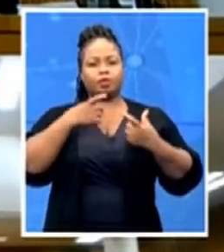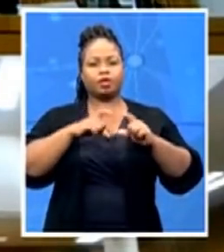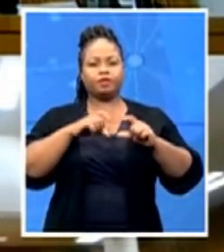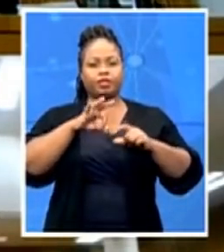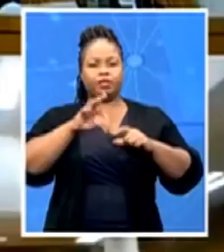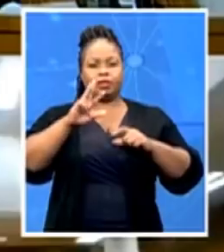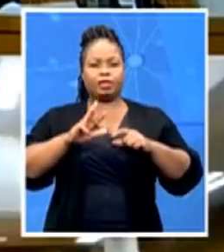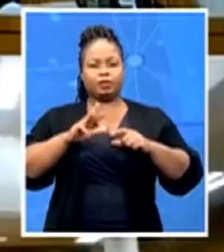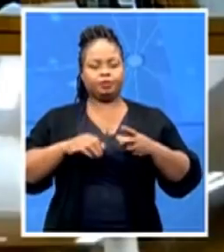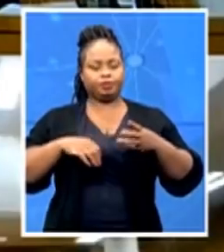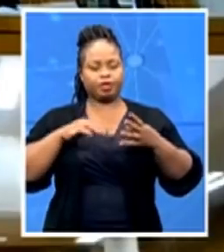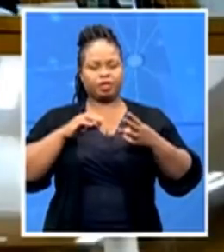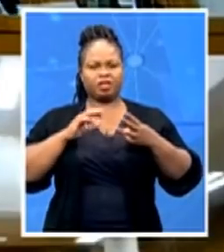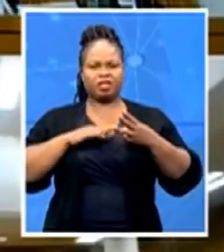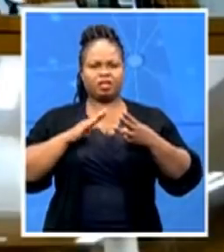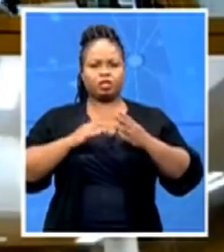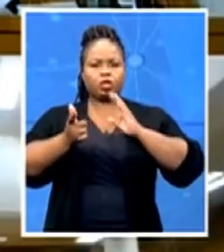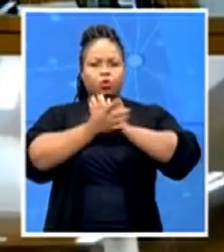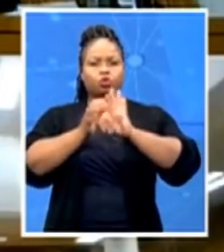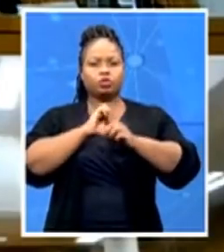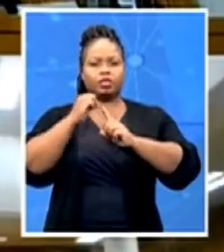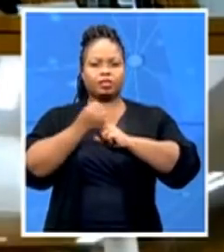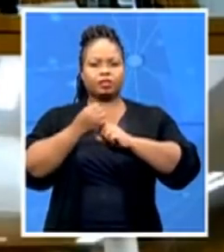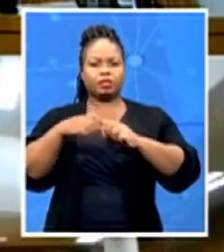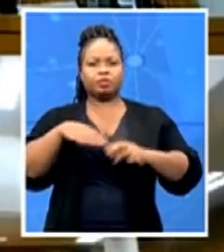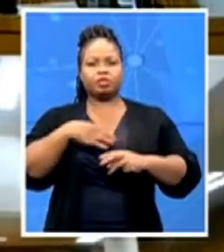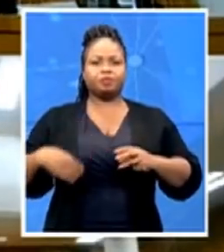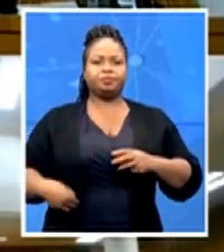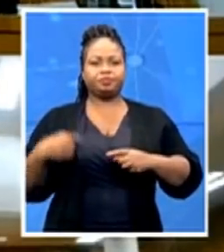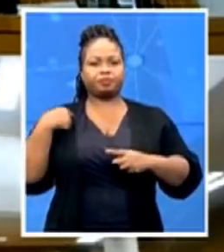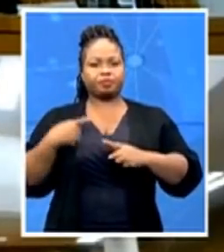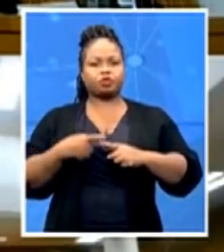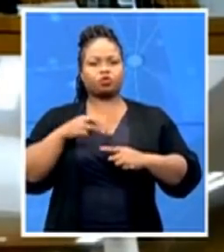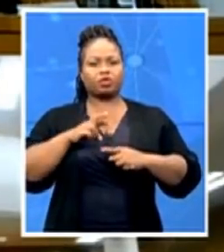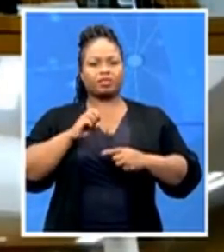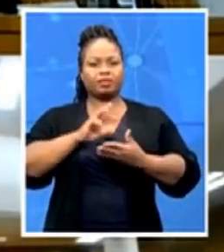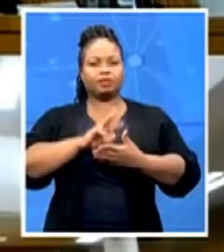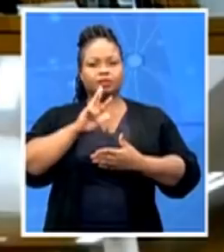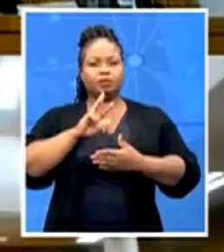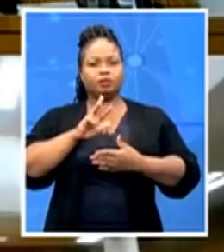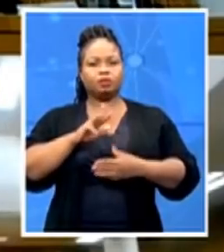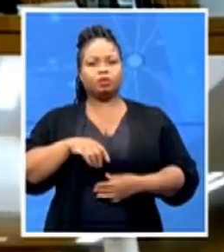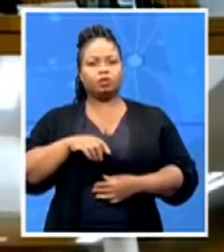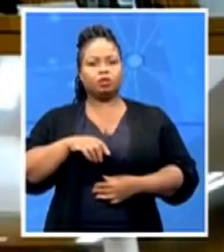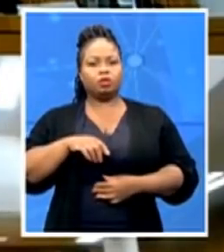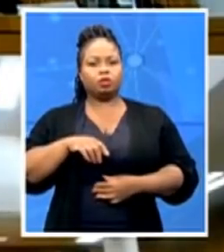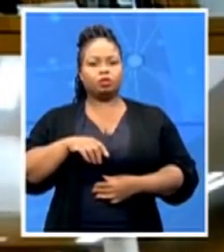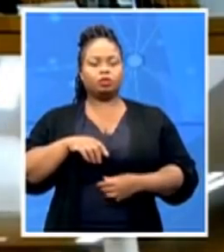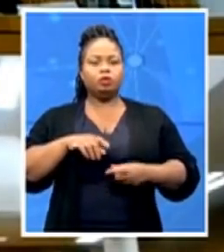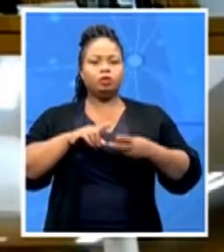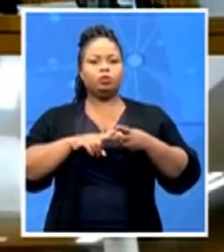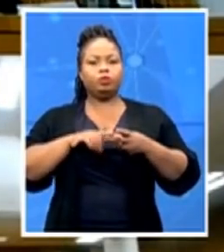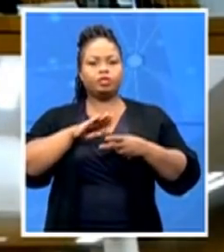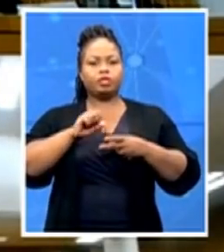Others in the President, 2019 3 SA 30 Constitutional Court at para 61 to 65.